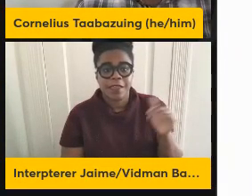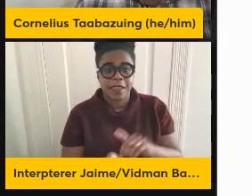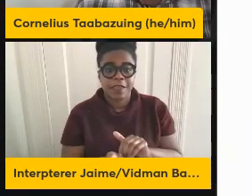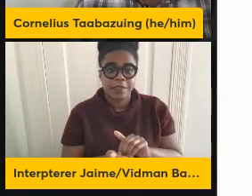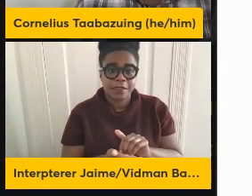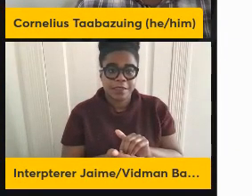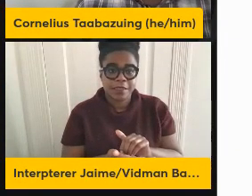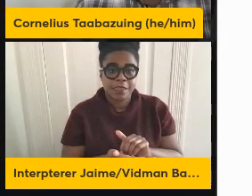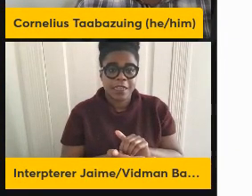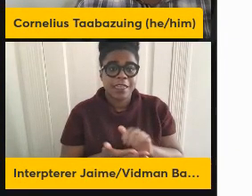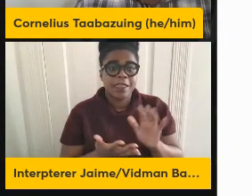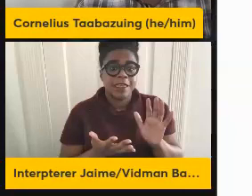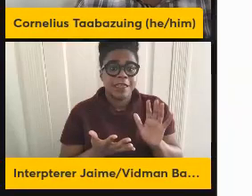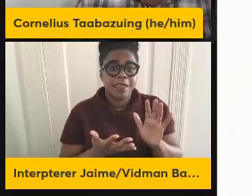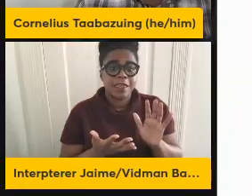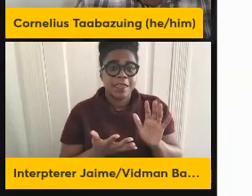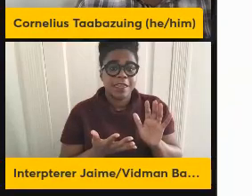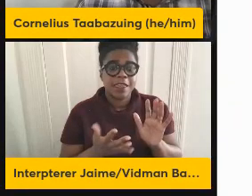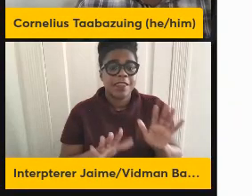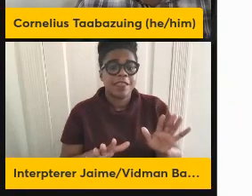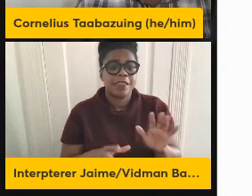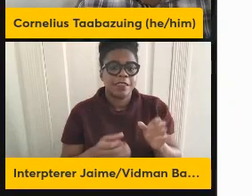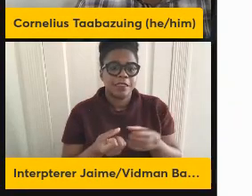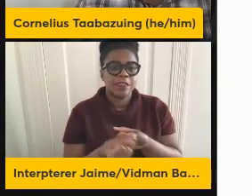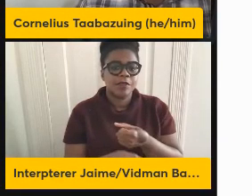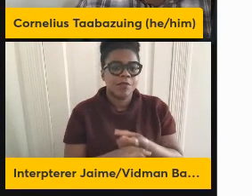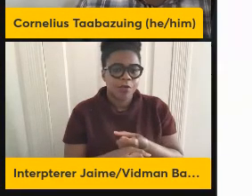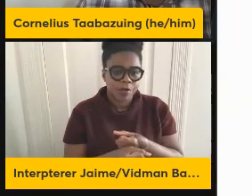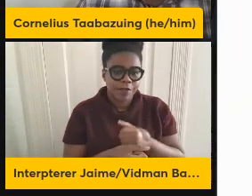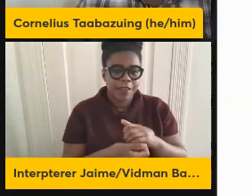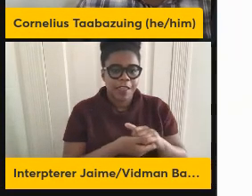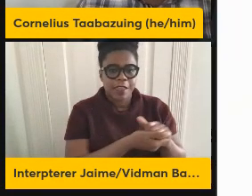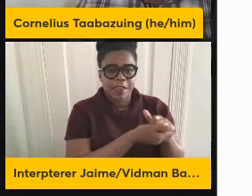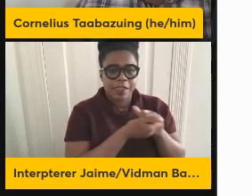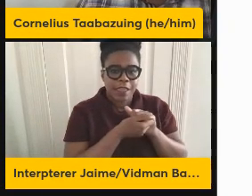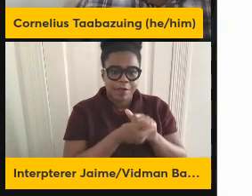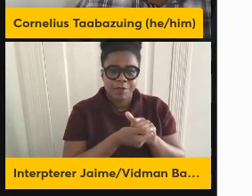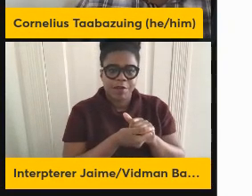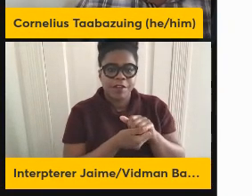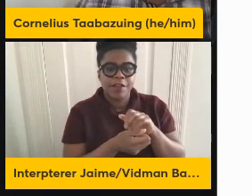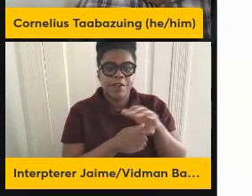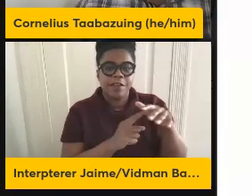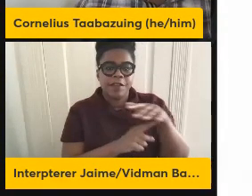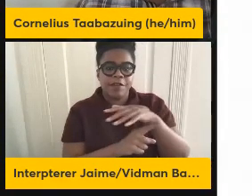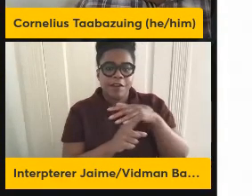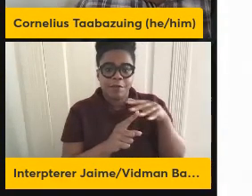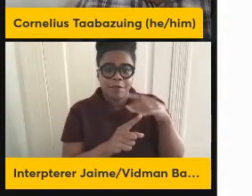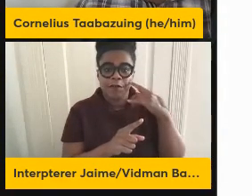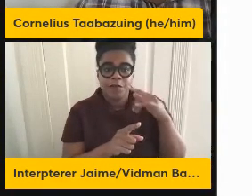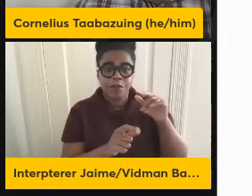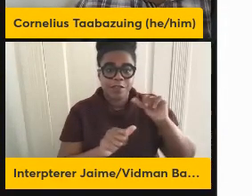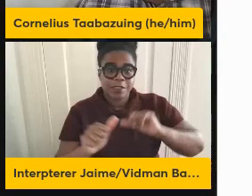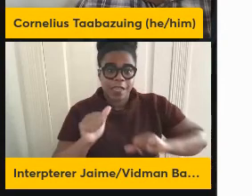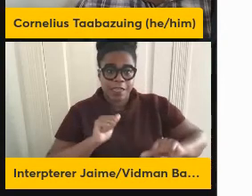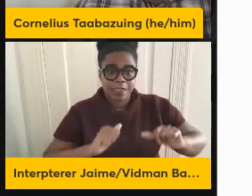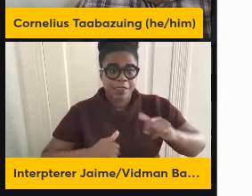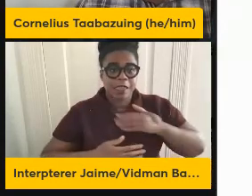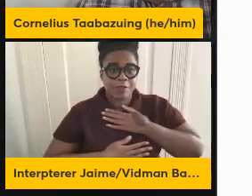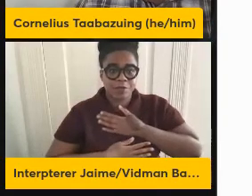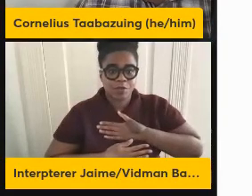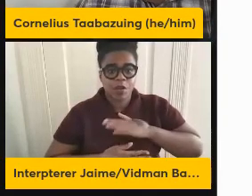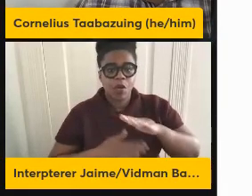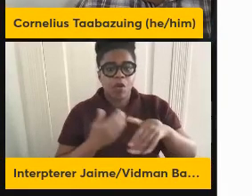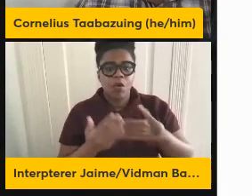an incredibly supportive and collaborative environment to do science in, and I'm really grateful for it. I'd like to thank all the